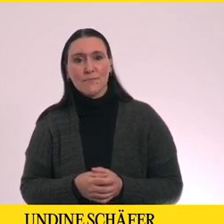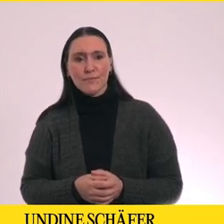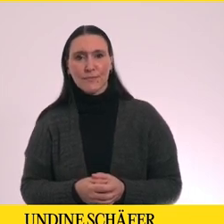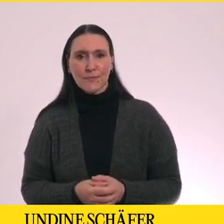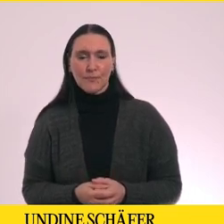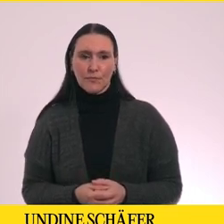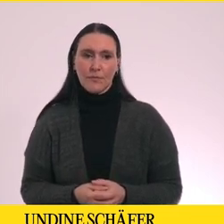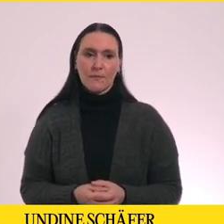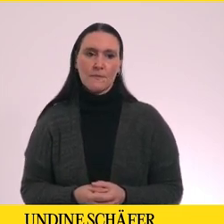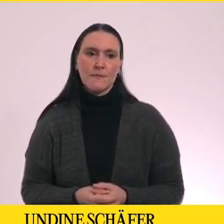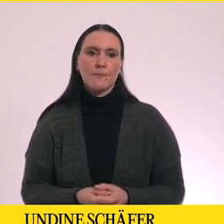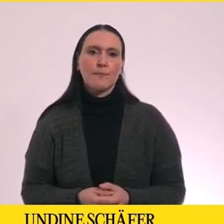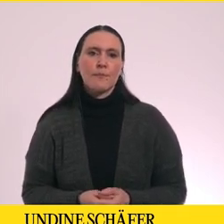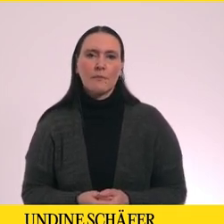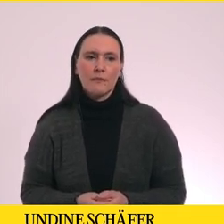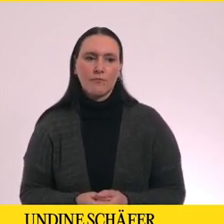talk a little about,